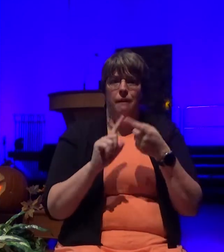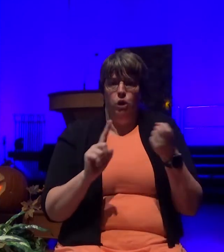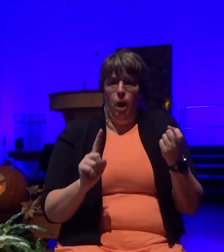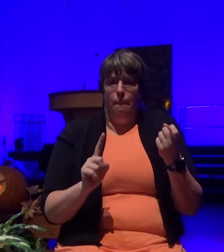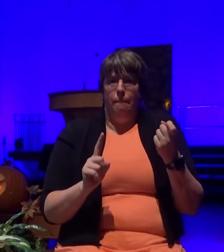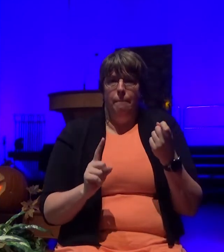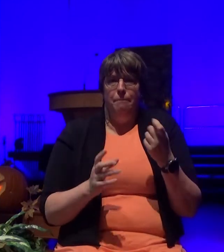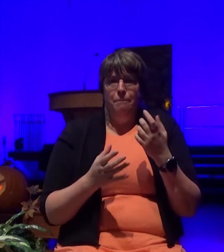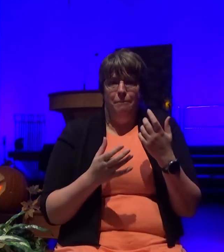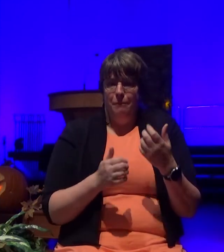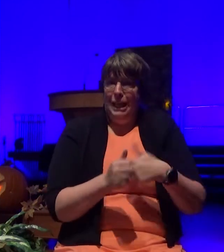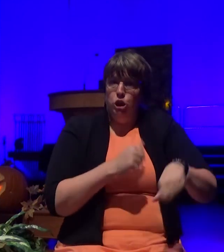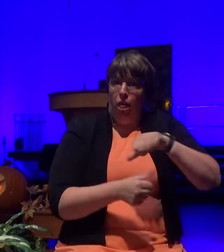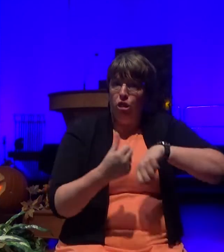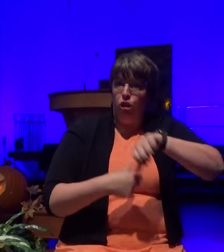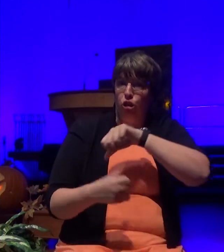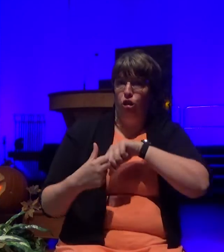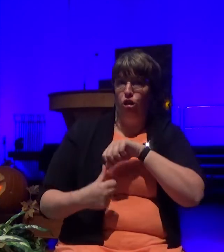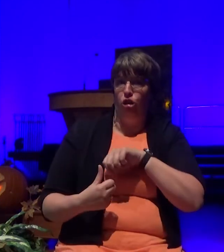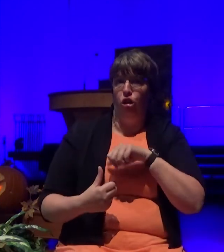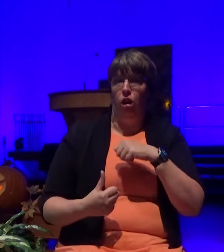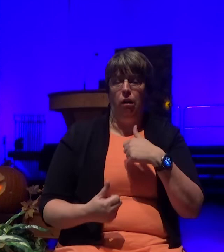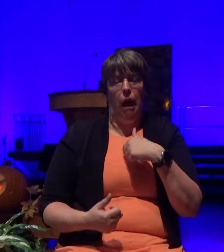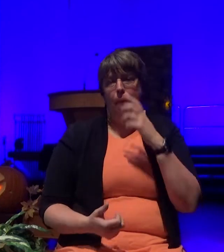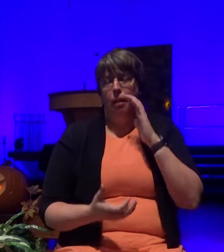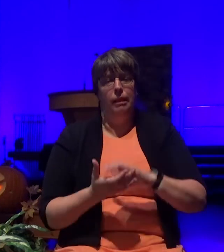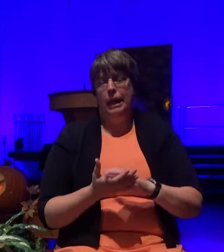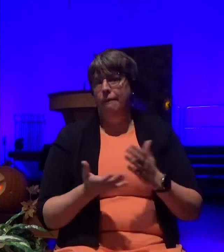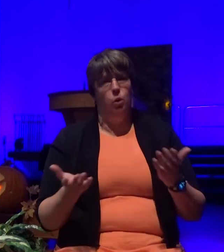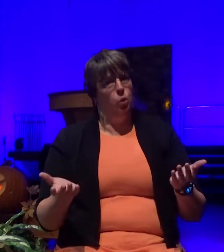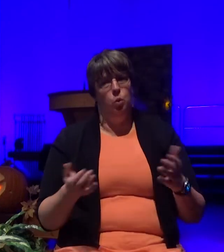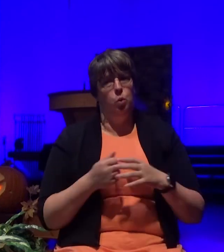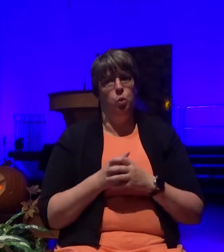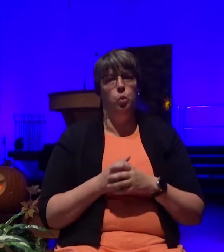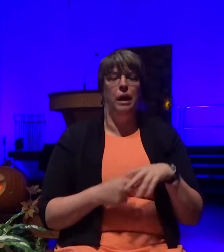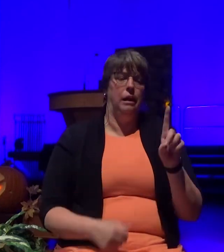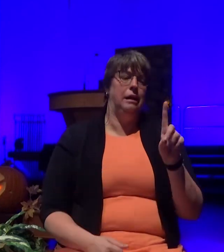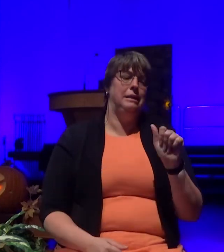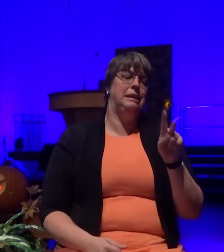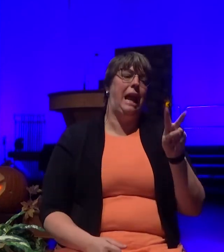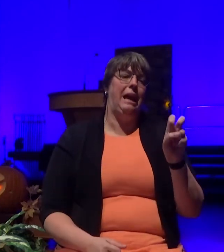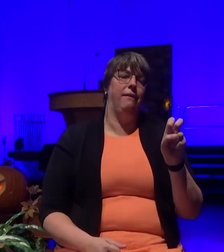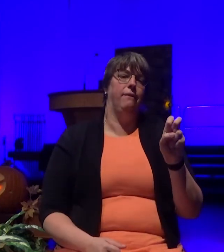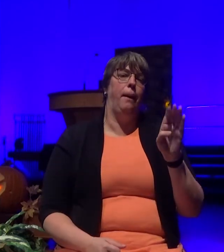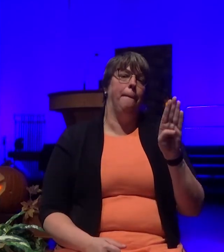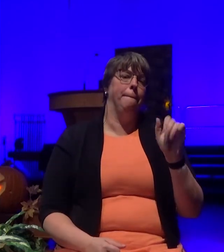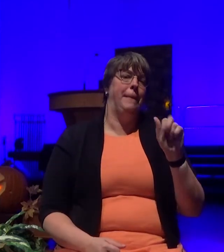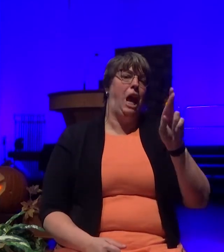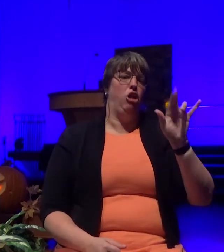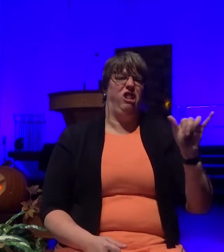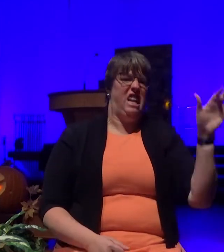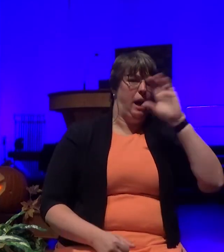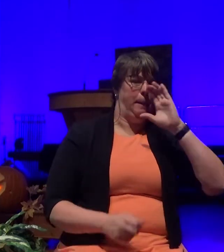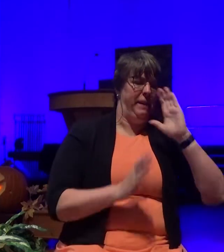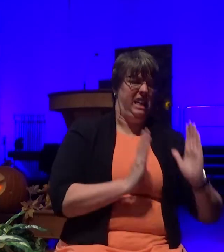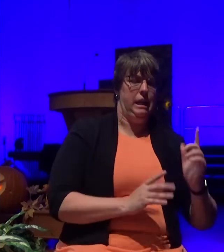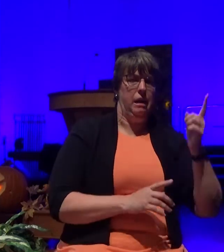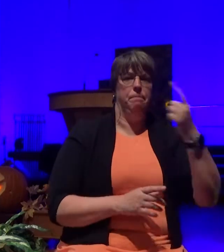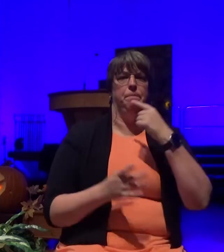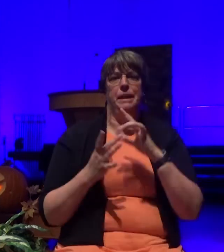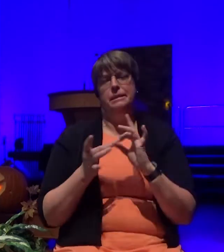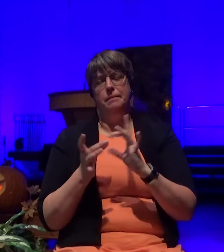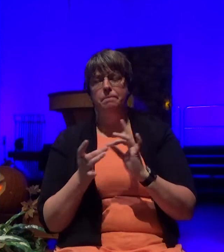move, and have our being in. Comedian Dave Barry says it very cutely. He says, the one thing that unites all human